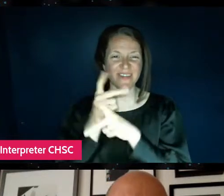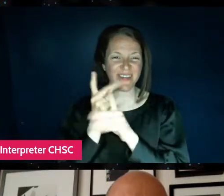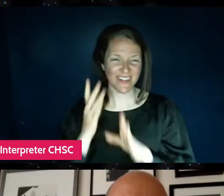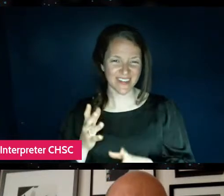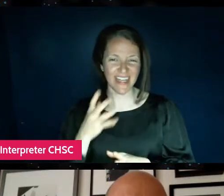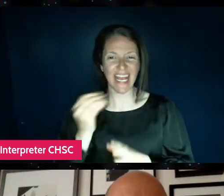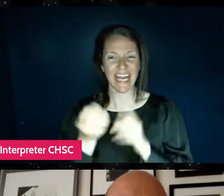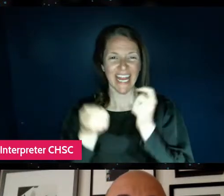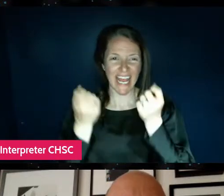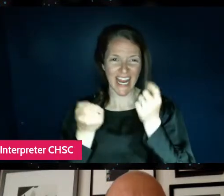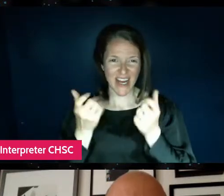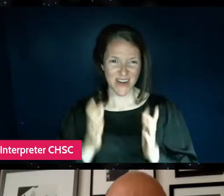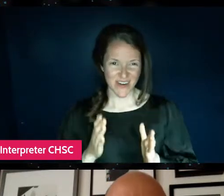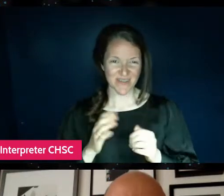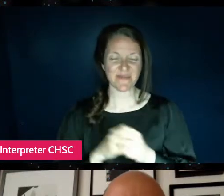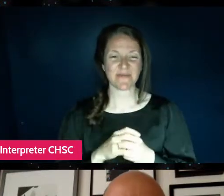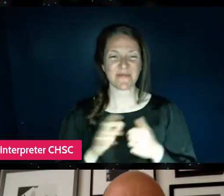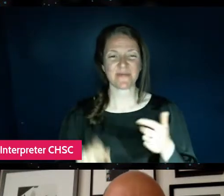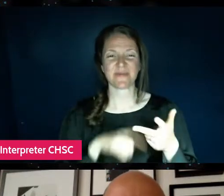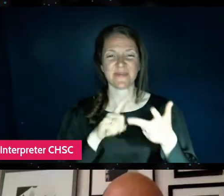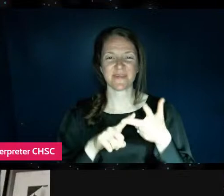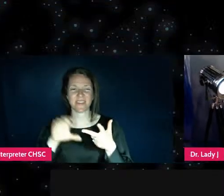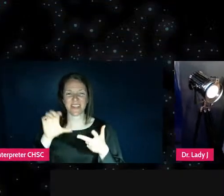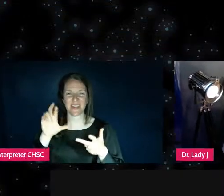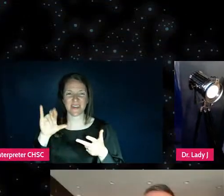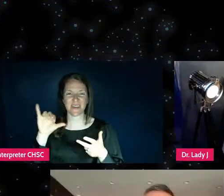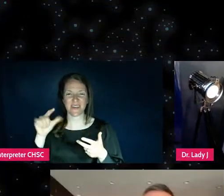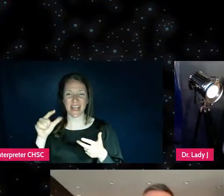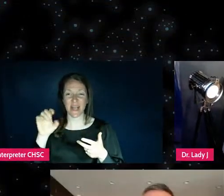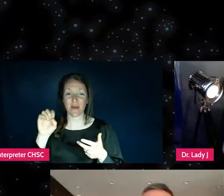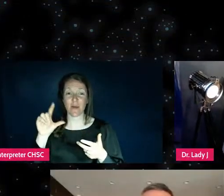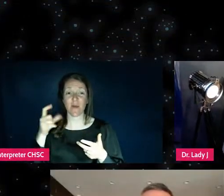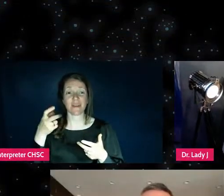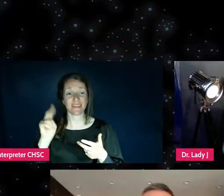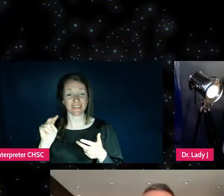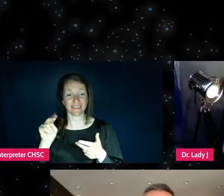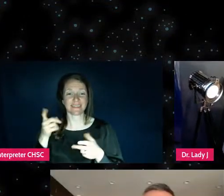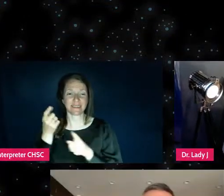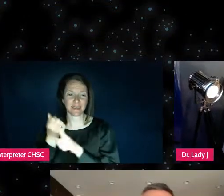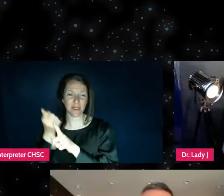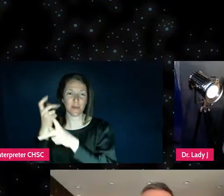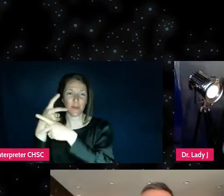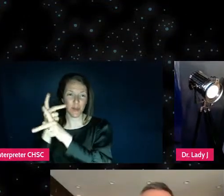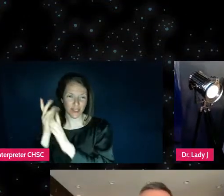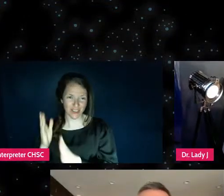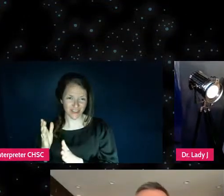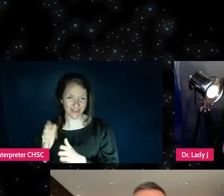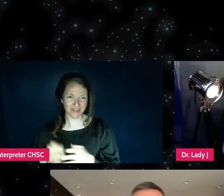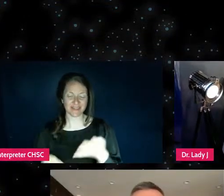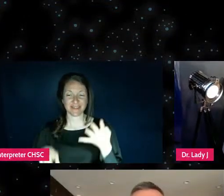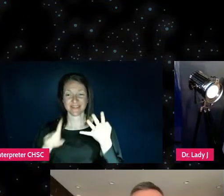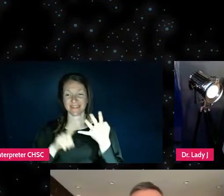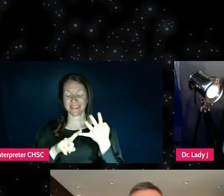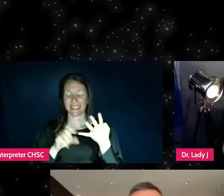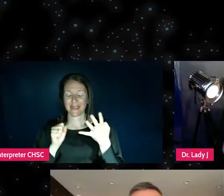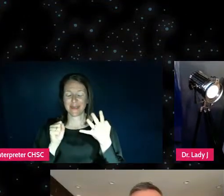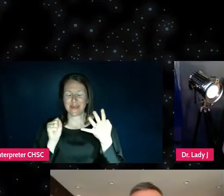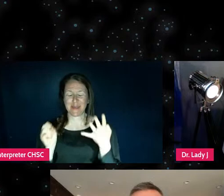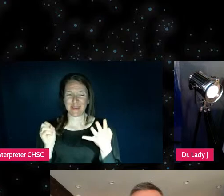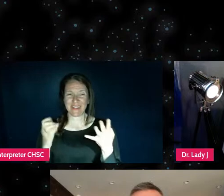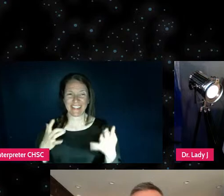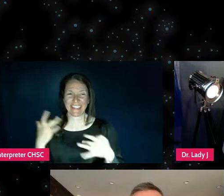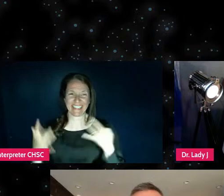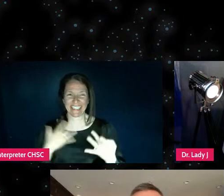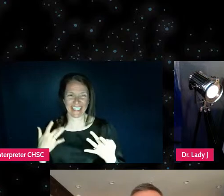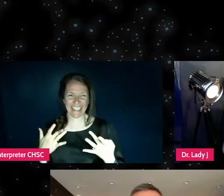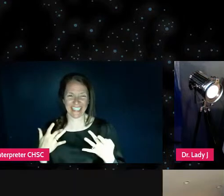editor. And we have Craig Olsen, who is a producer. And finally, and I am so excited, we